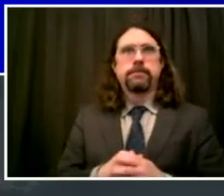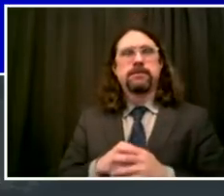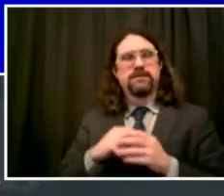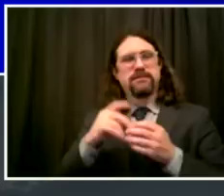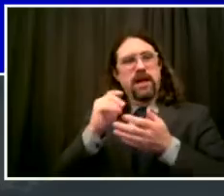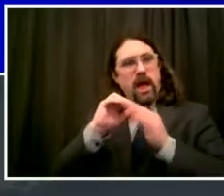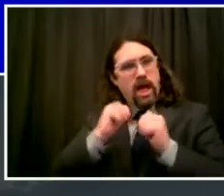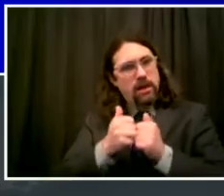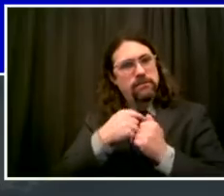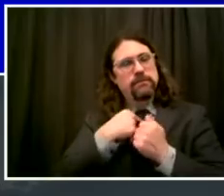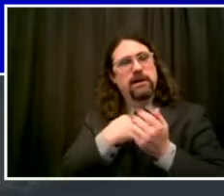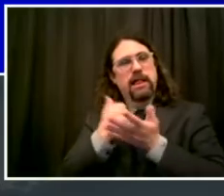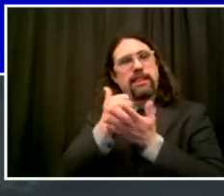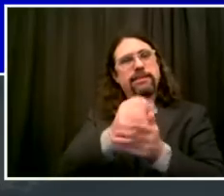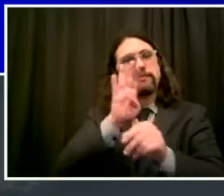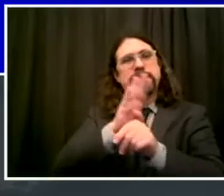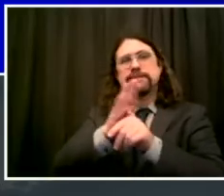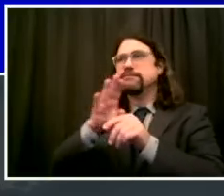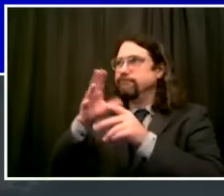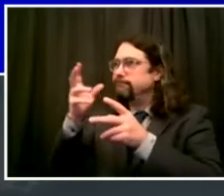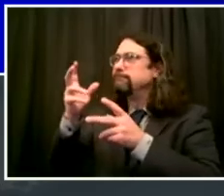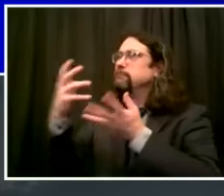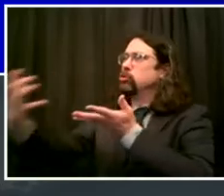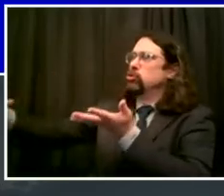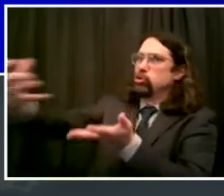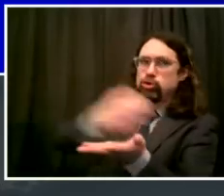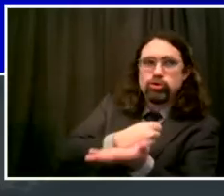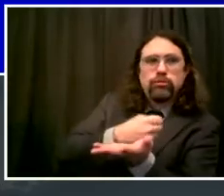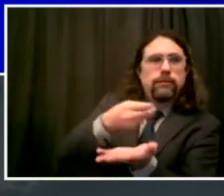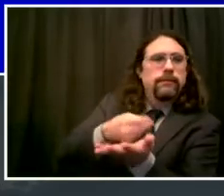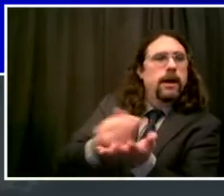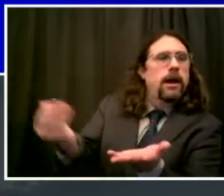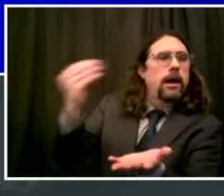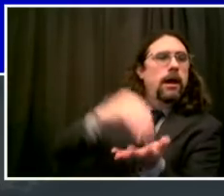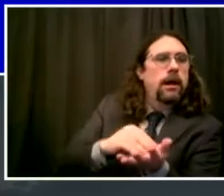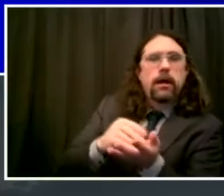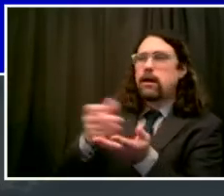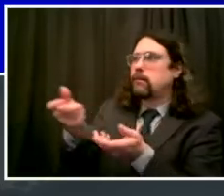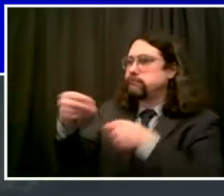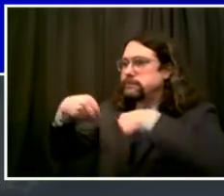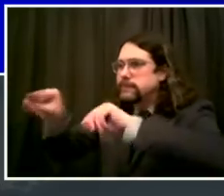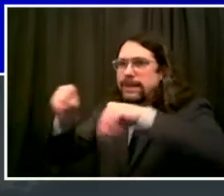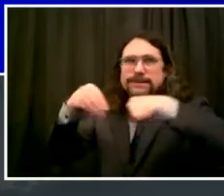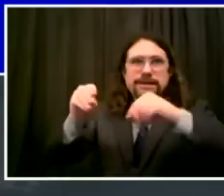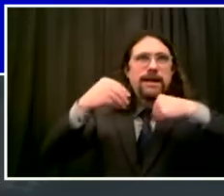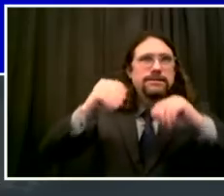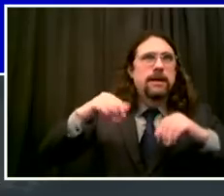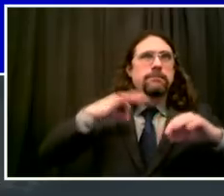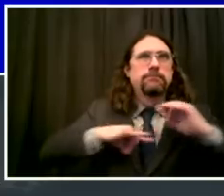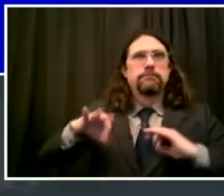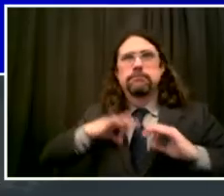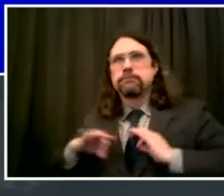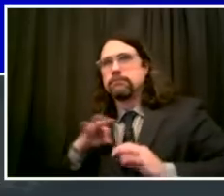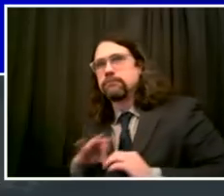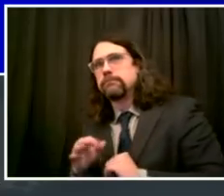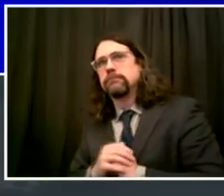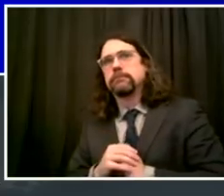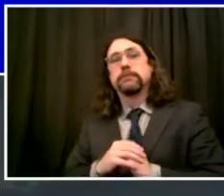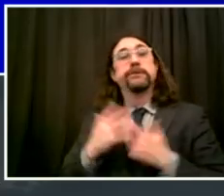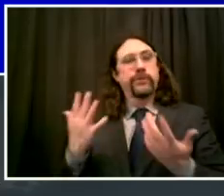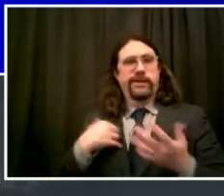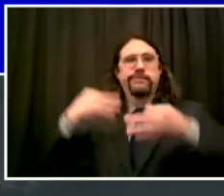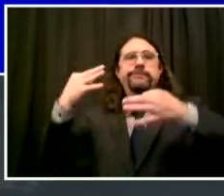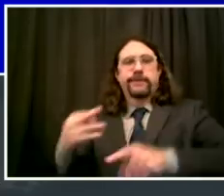I'll charge Greg with finding whole new sources of capital for small business. I know